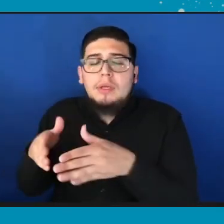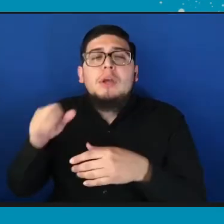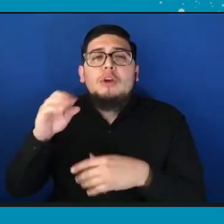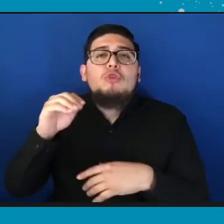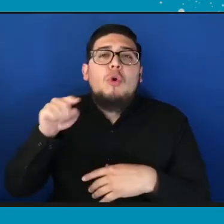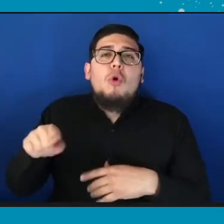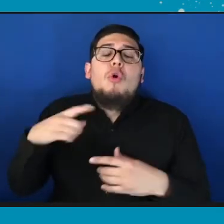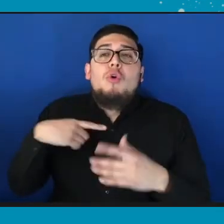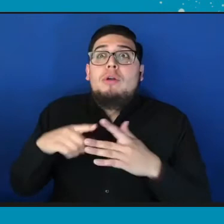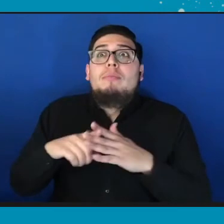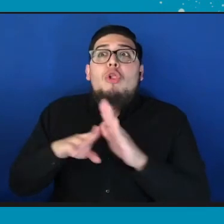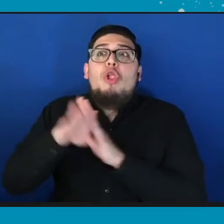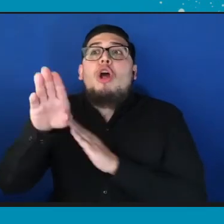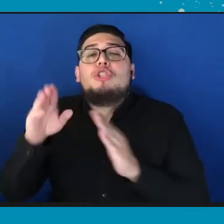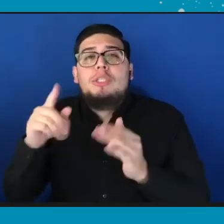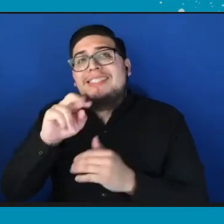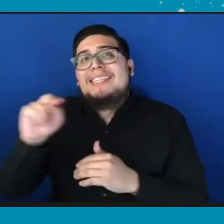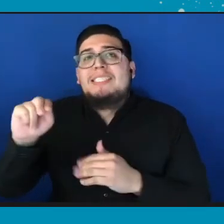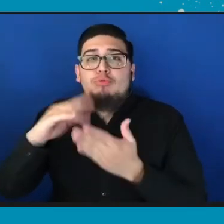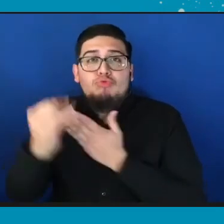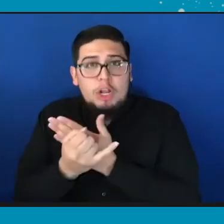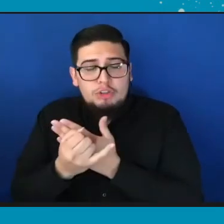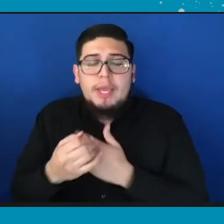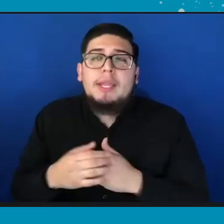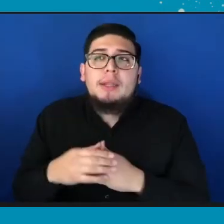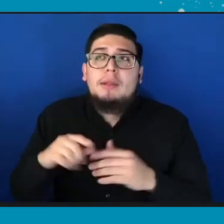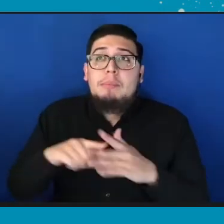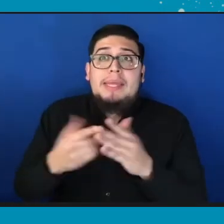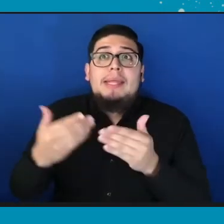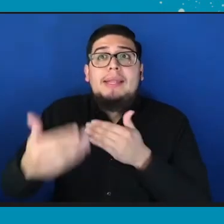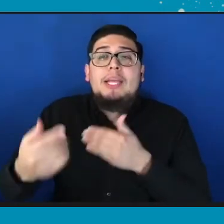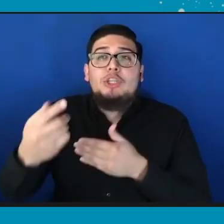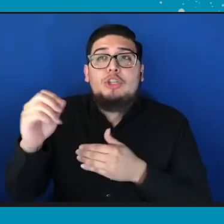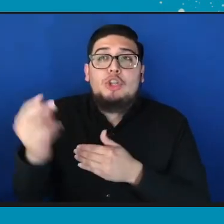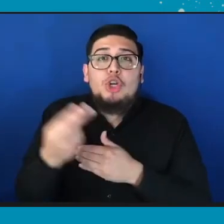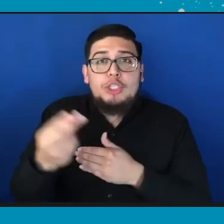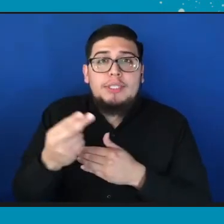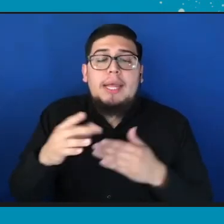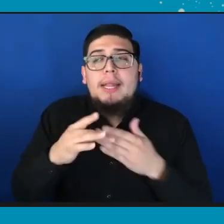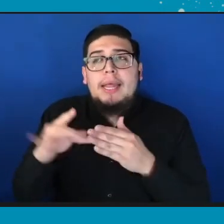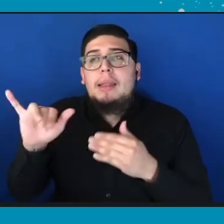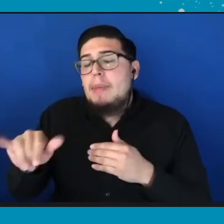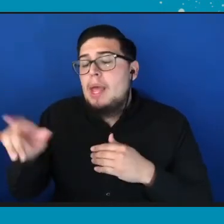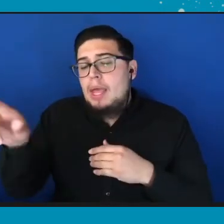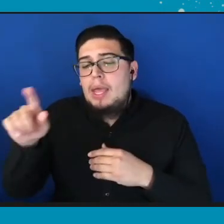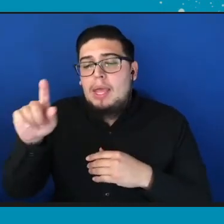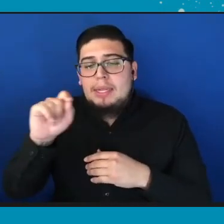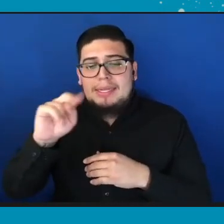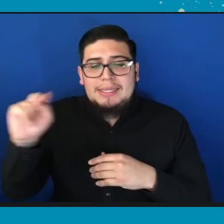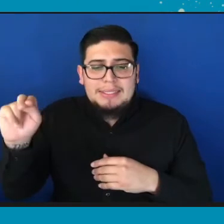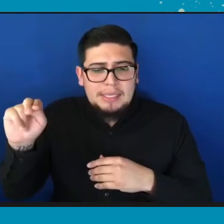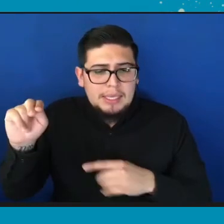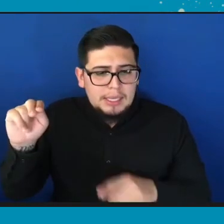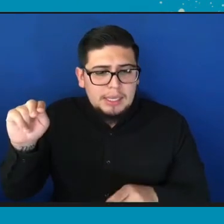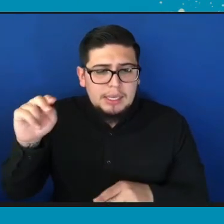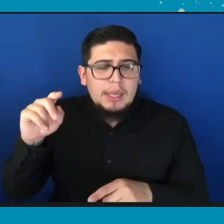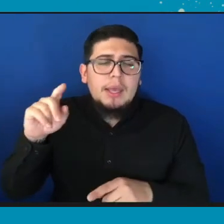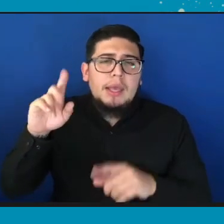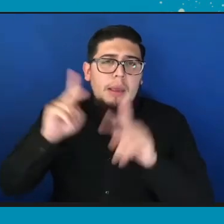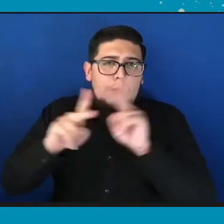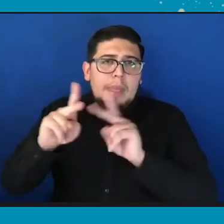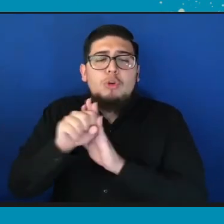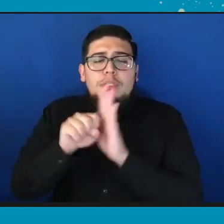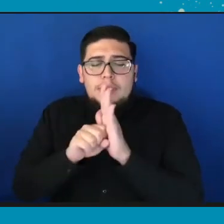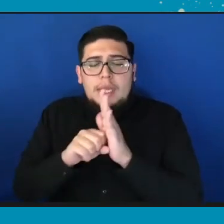beginning next Thursday, actually, led by the Tennessee NACP. I'm assisting with that, trying to get community input in the redistricting